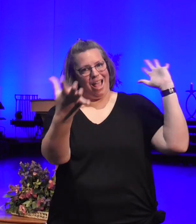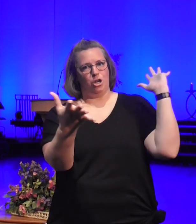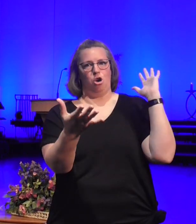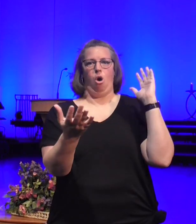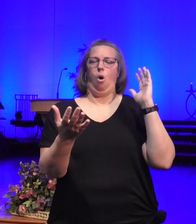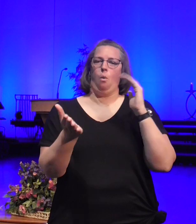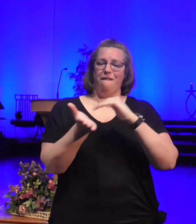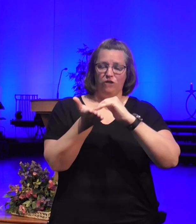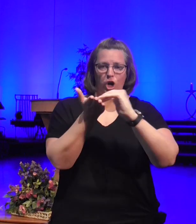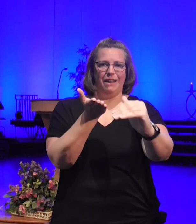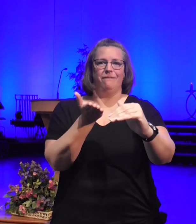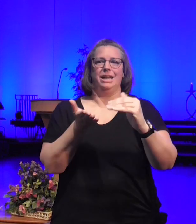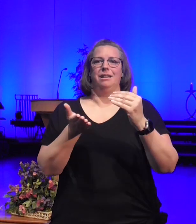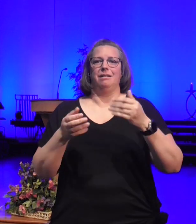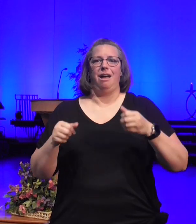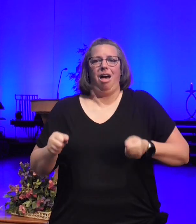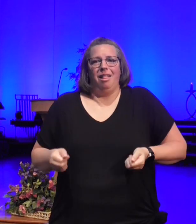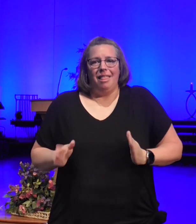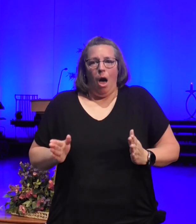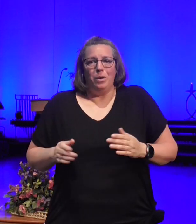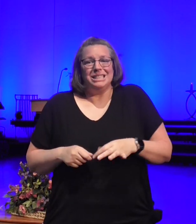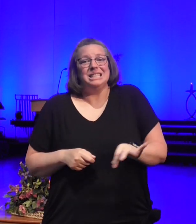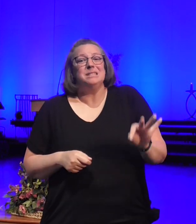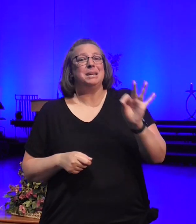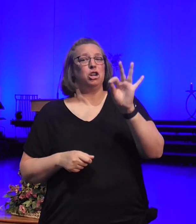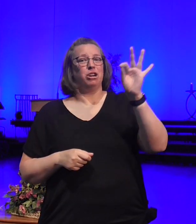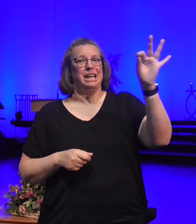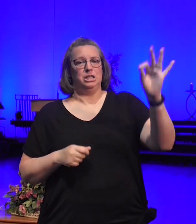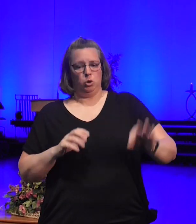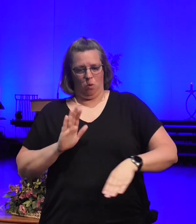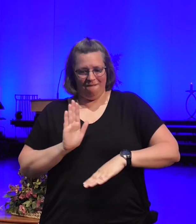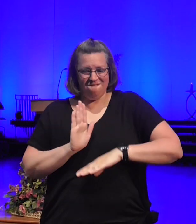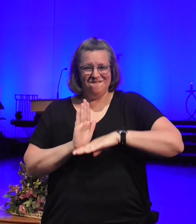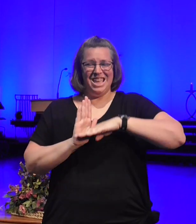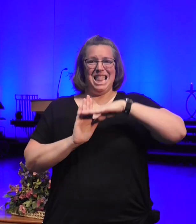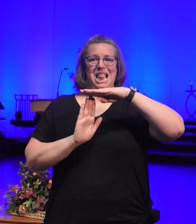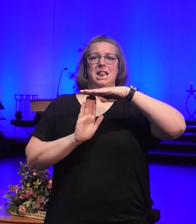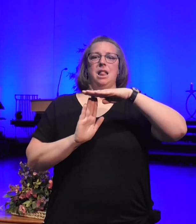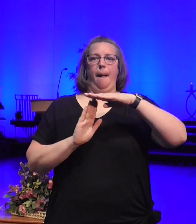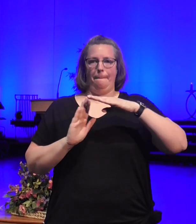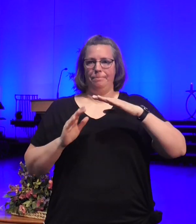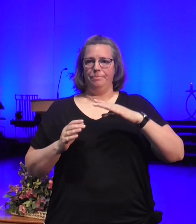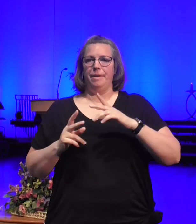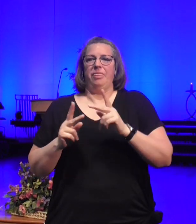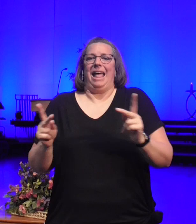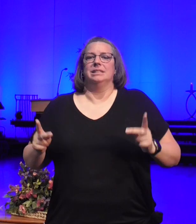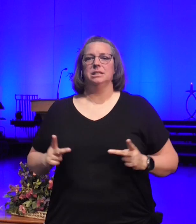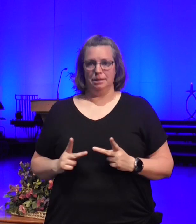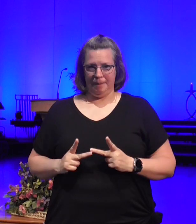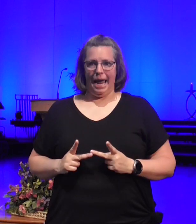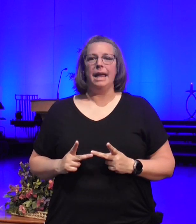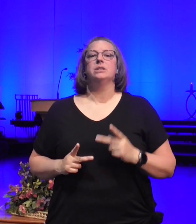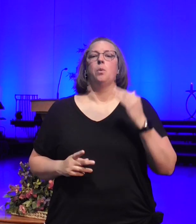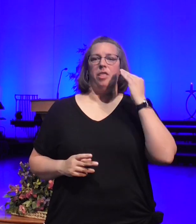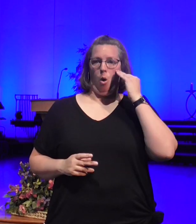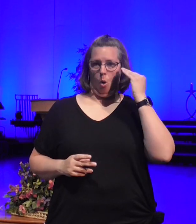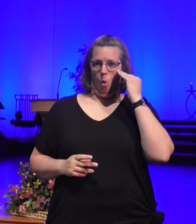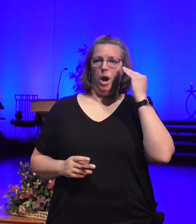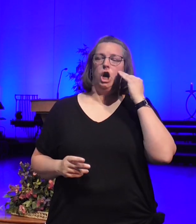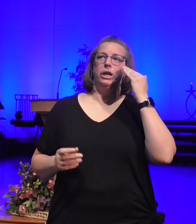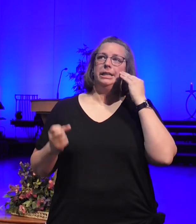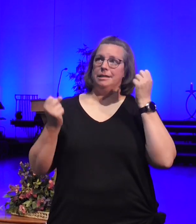forgiving, allowing Spirit to fill that space with an awareness that many,